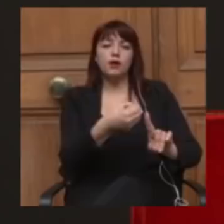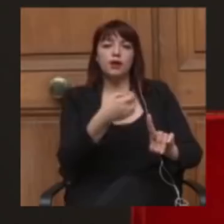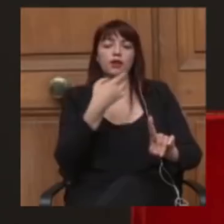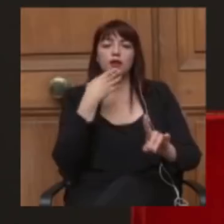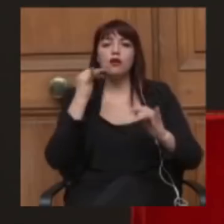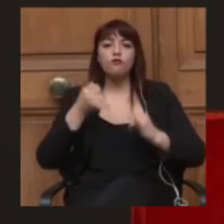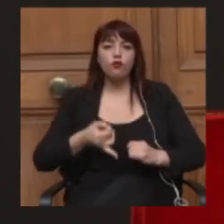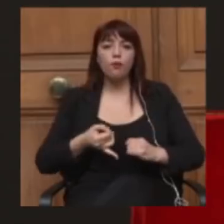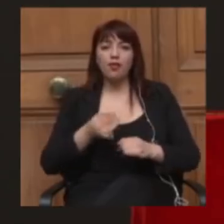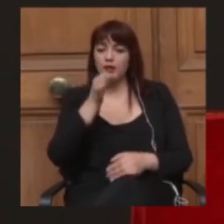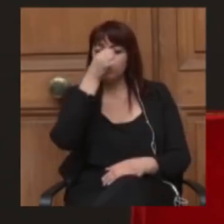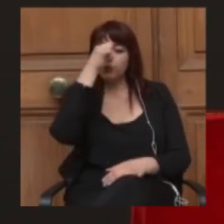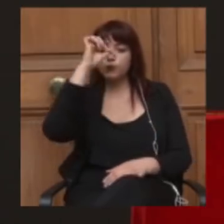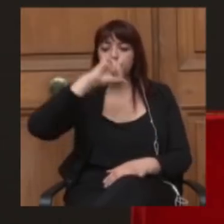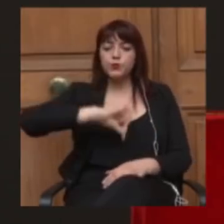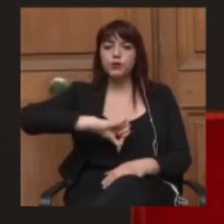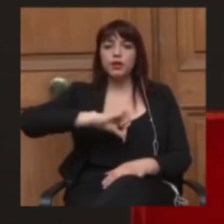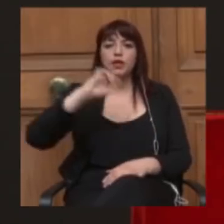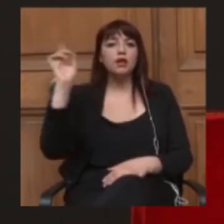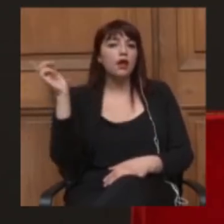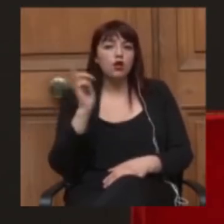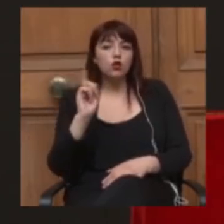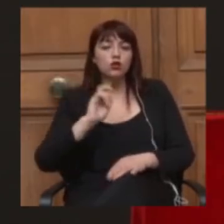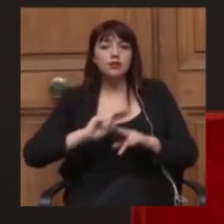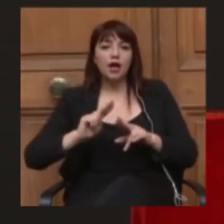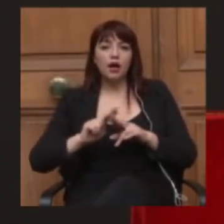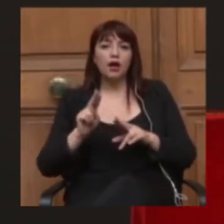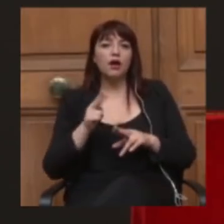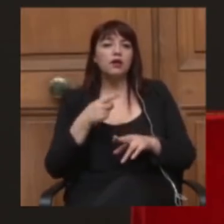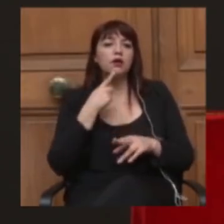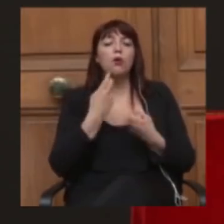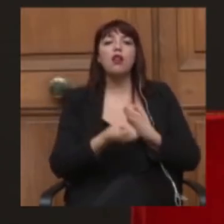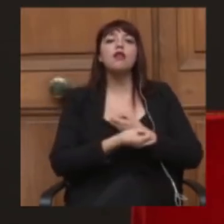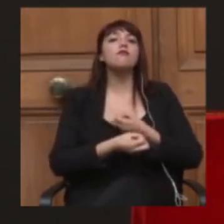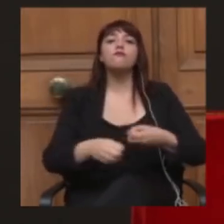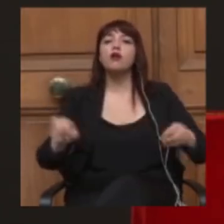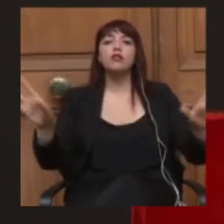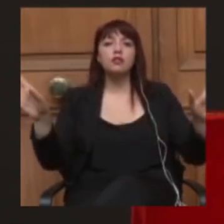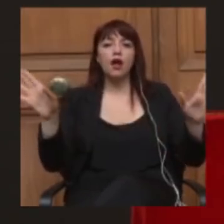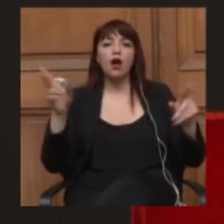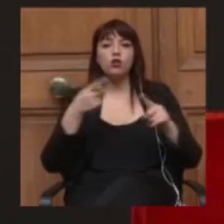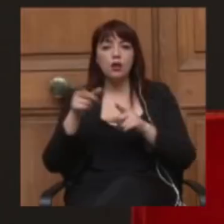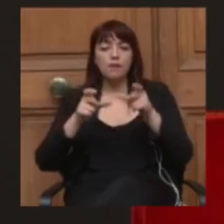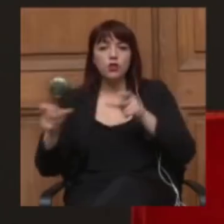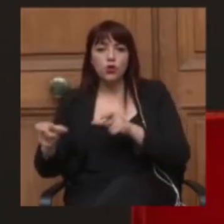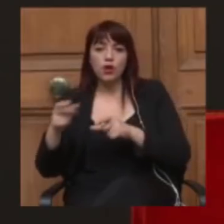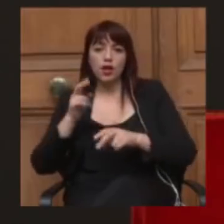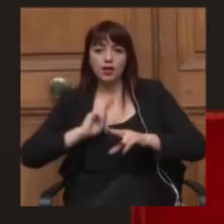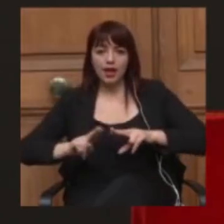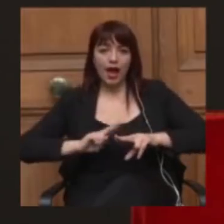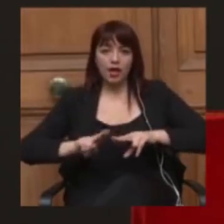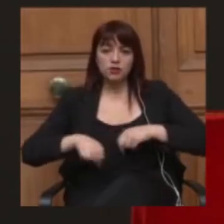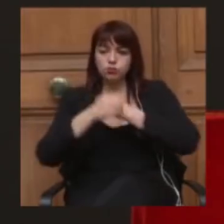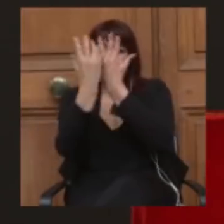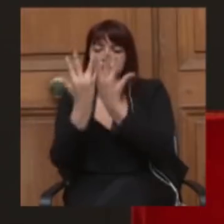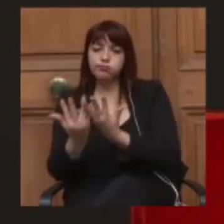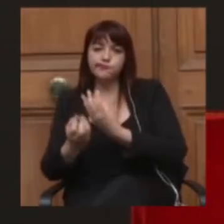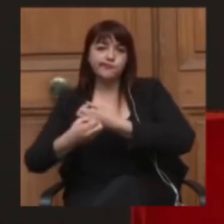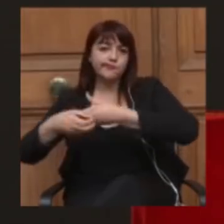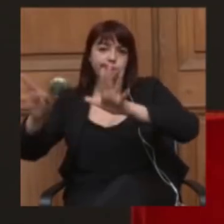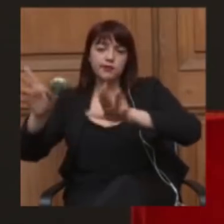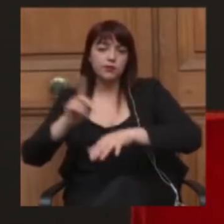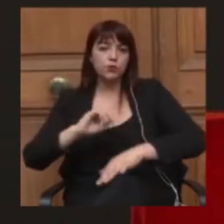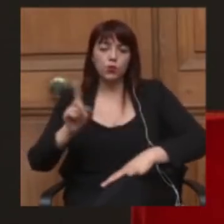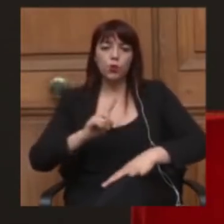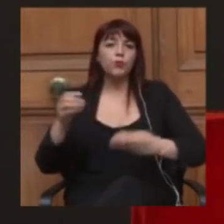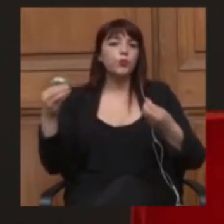with impunity throughout civil society and the family? So many people are